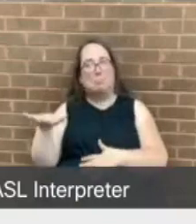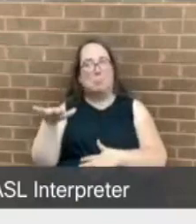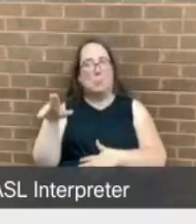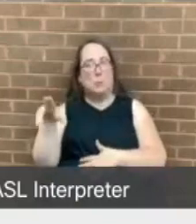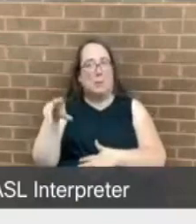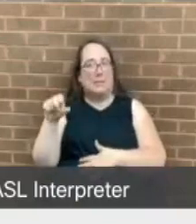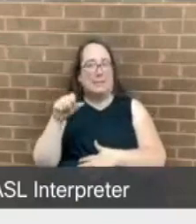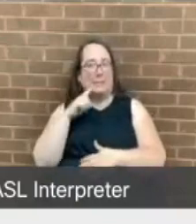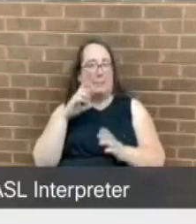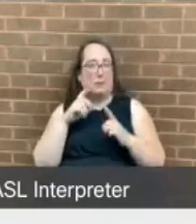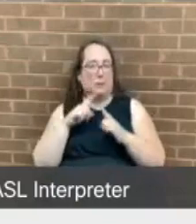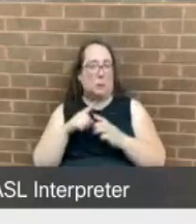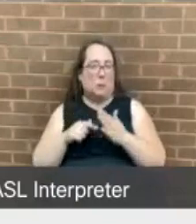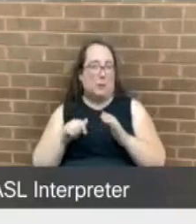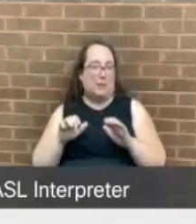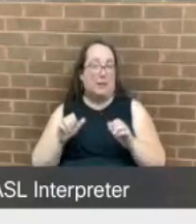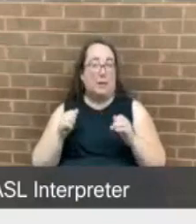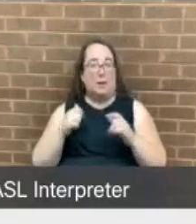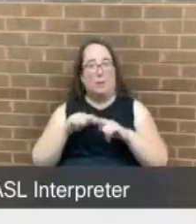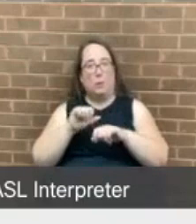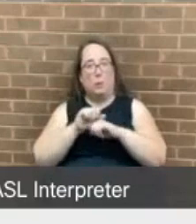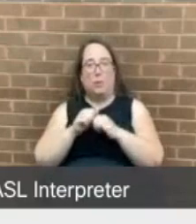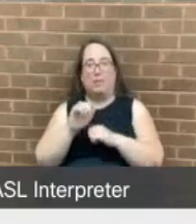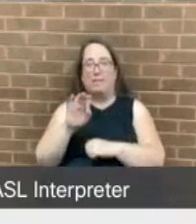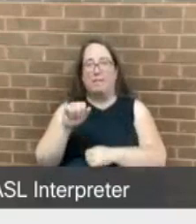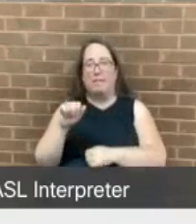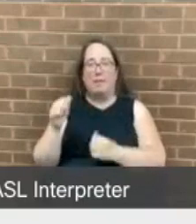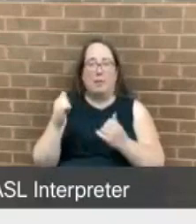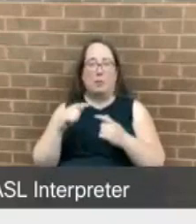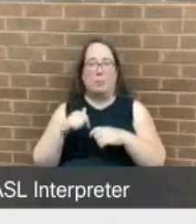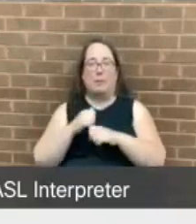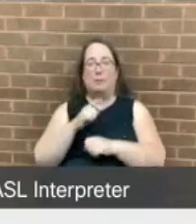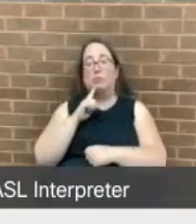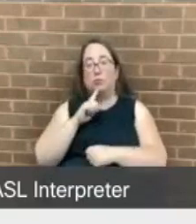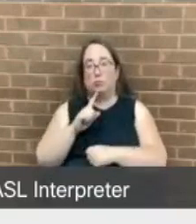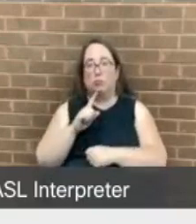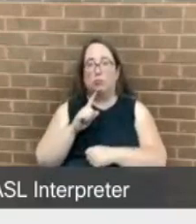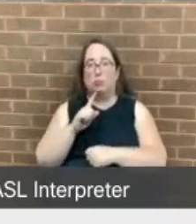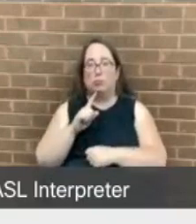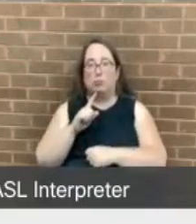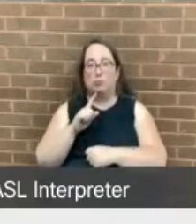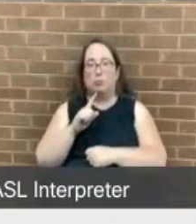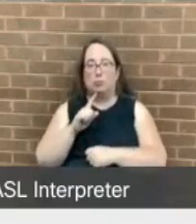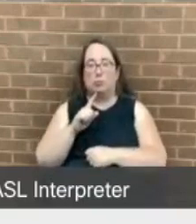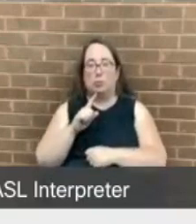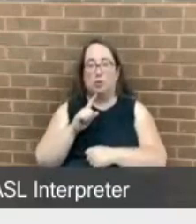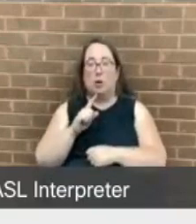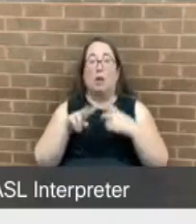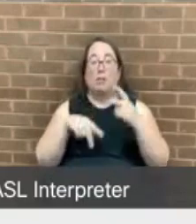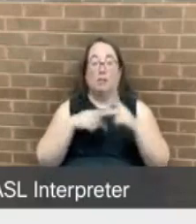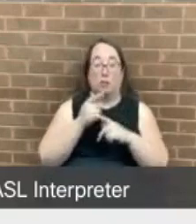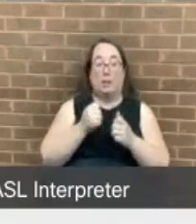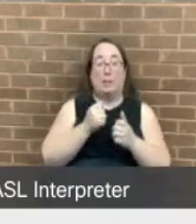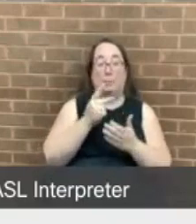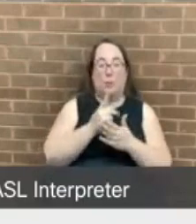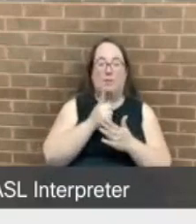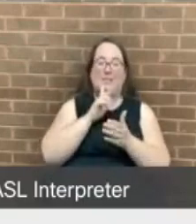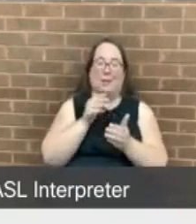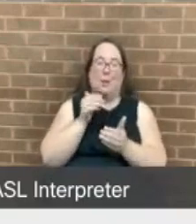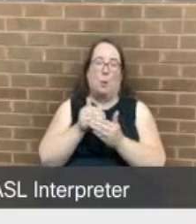done. And so we just have to work with the FAA now to make sure that they, the version that they approve is as close